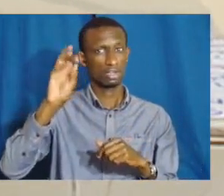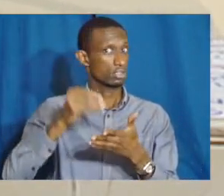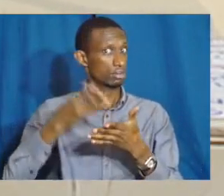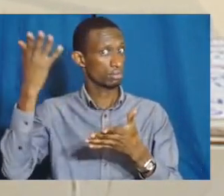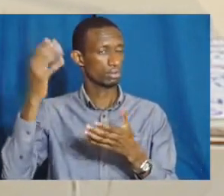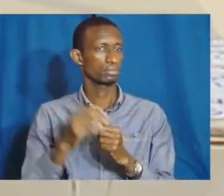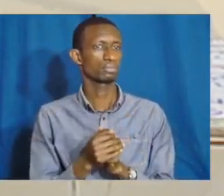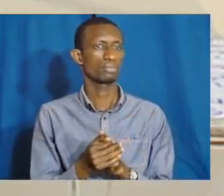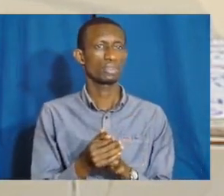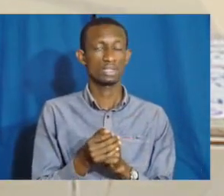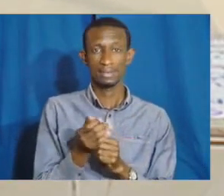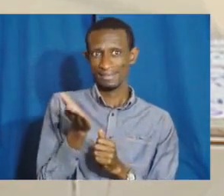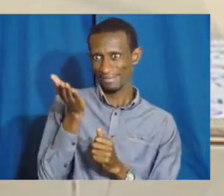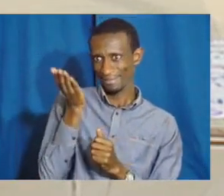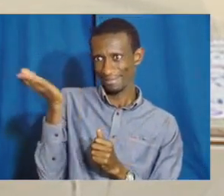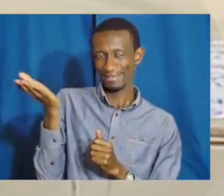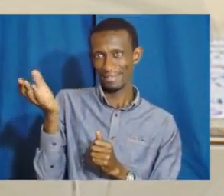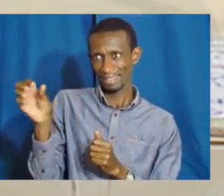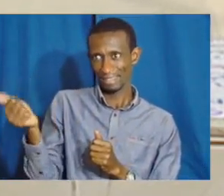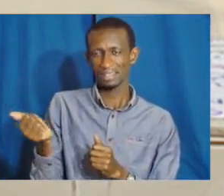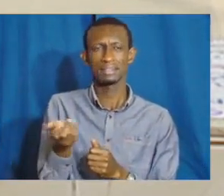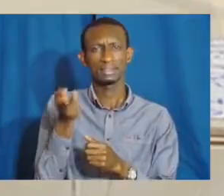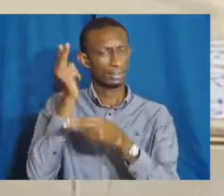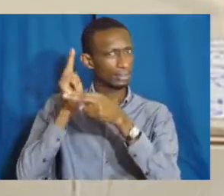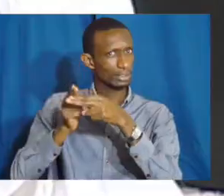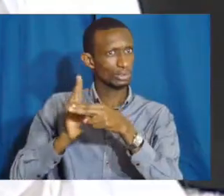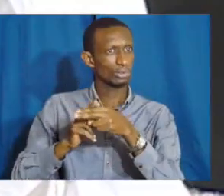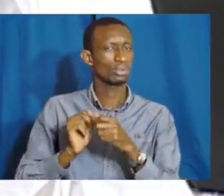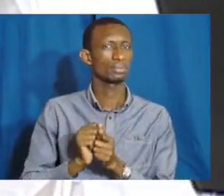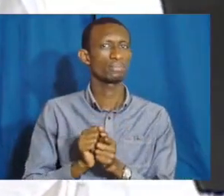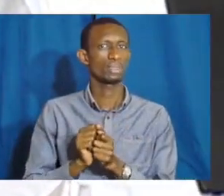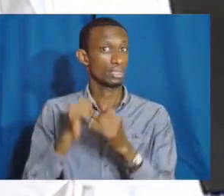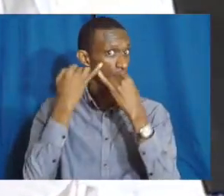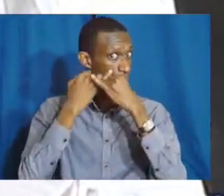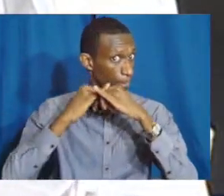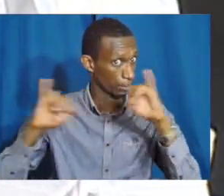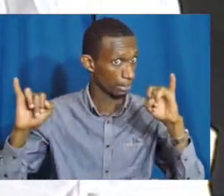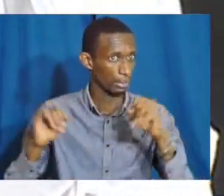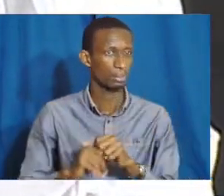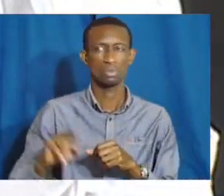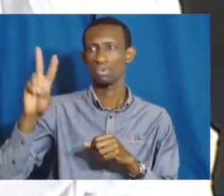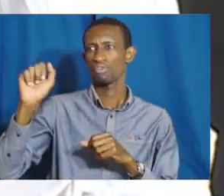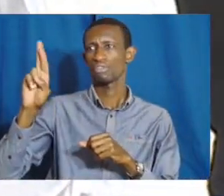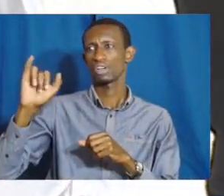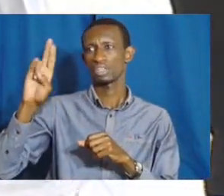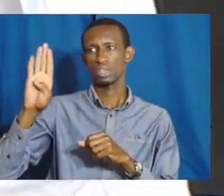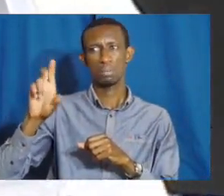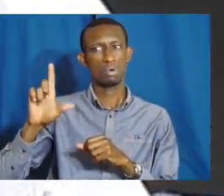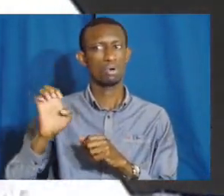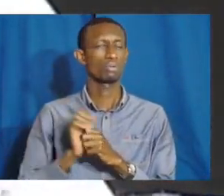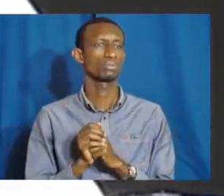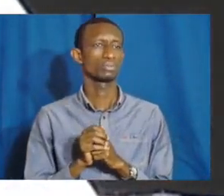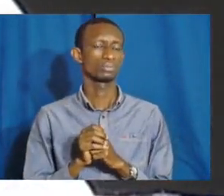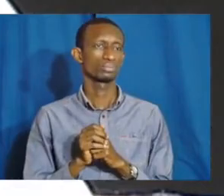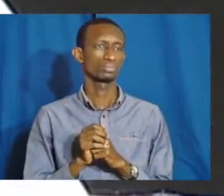one, we call it independent variable. independent variable,